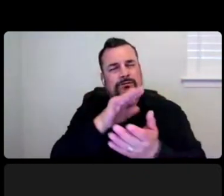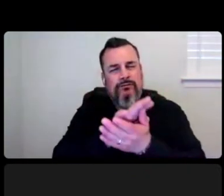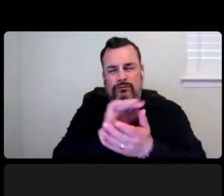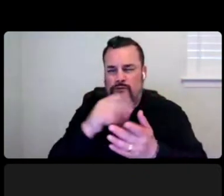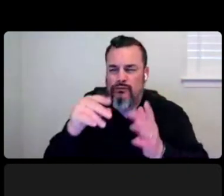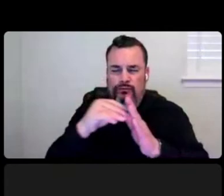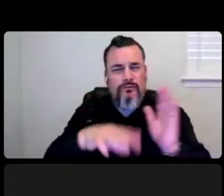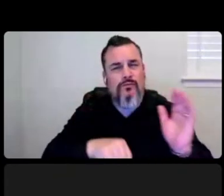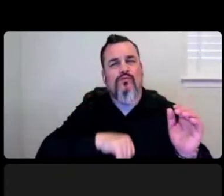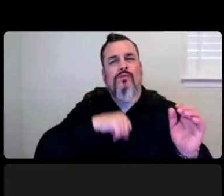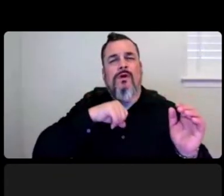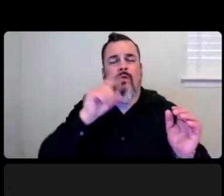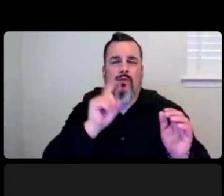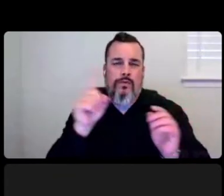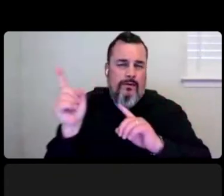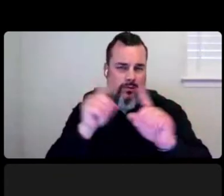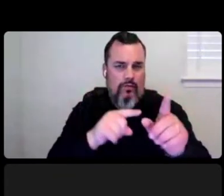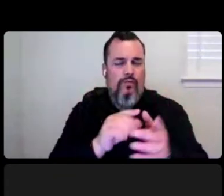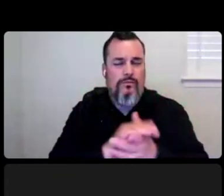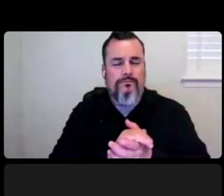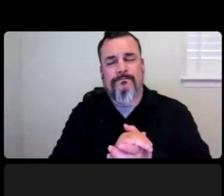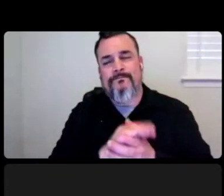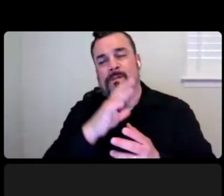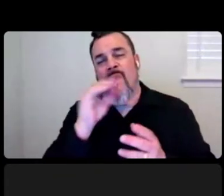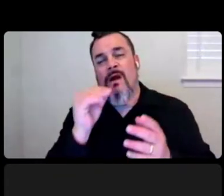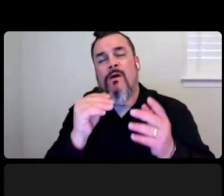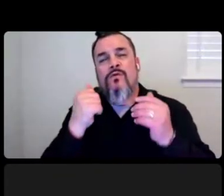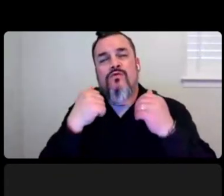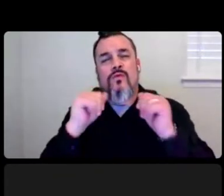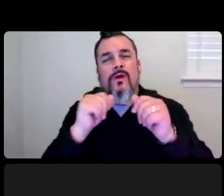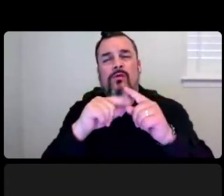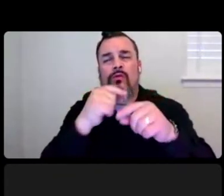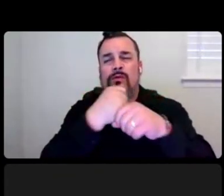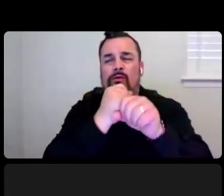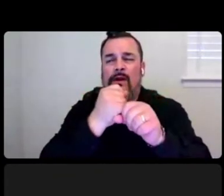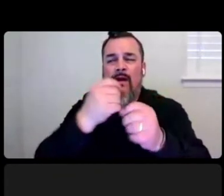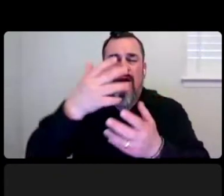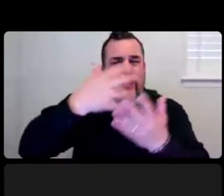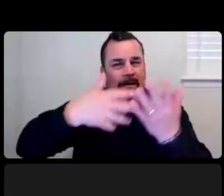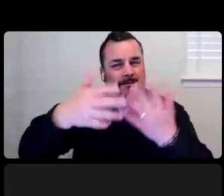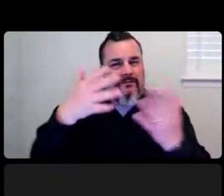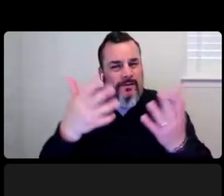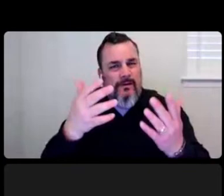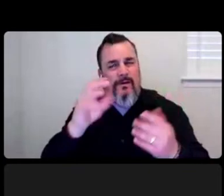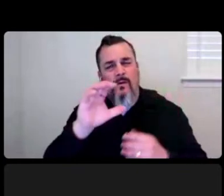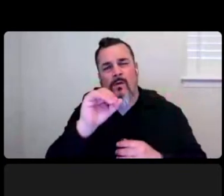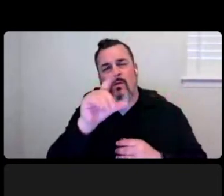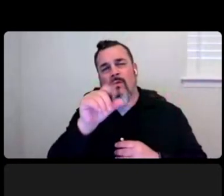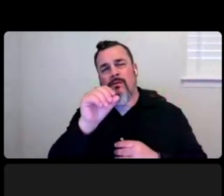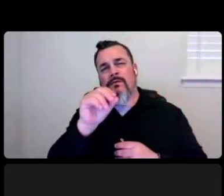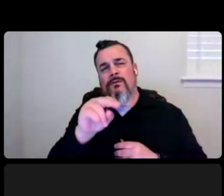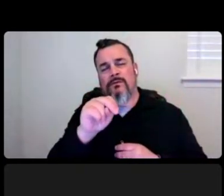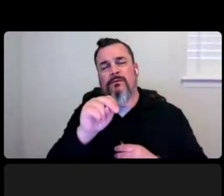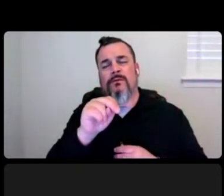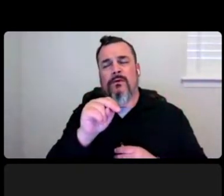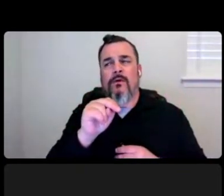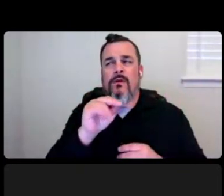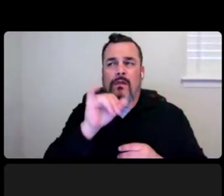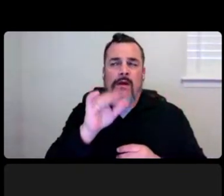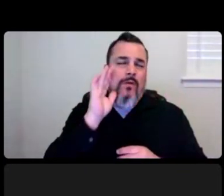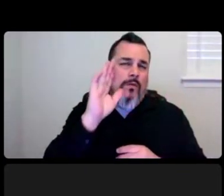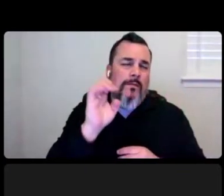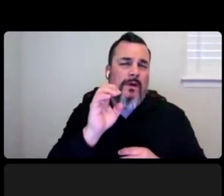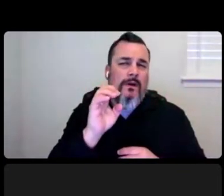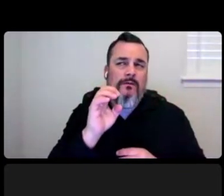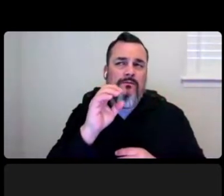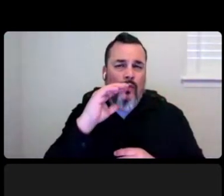can be proud of where they go. And to try to create an atmosphere here at Colton that will be